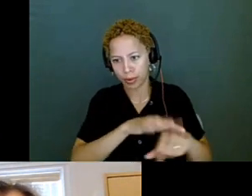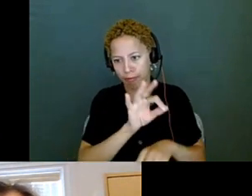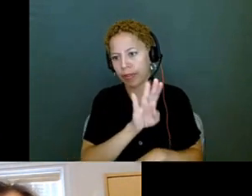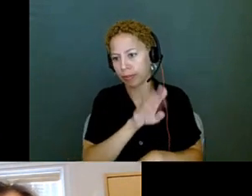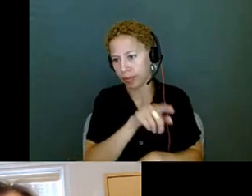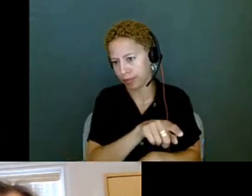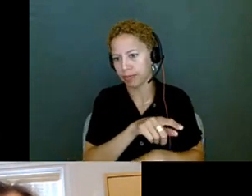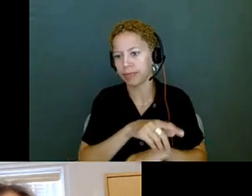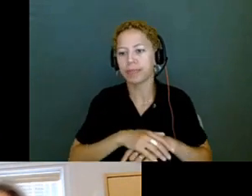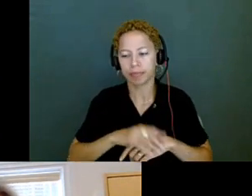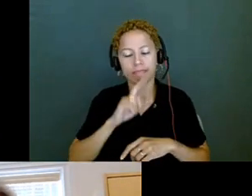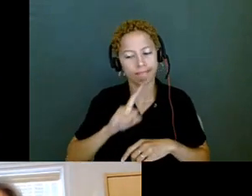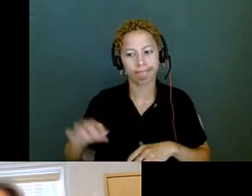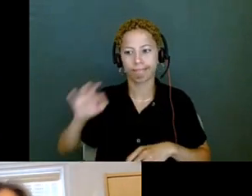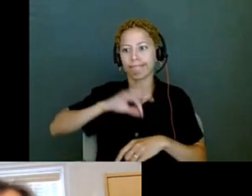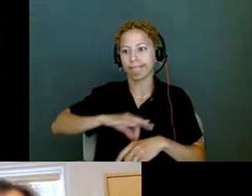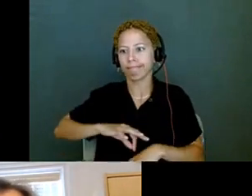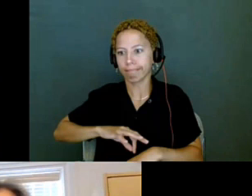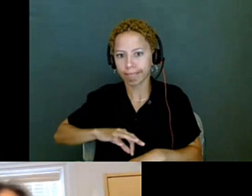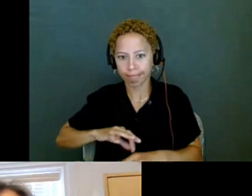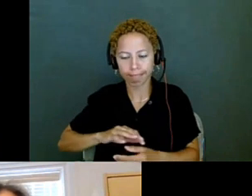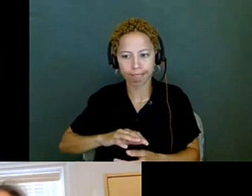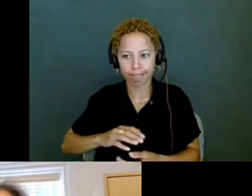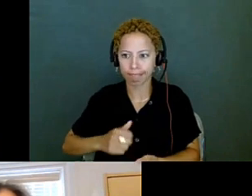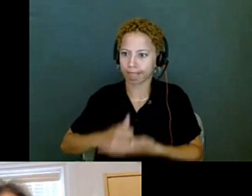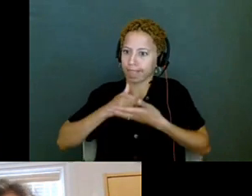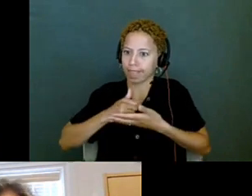that, with a few